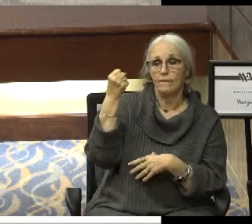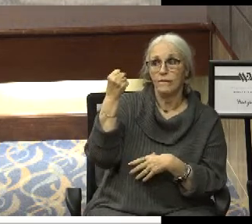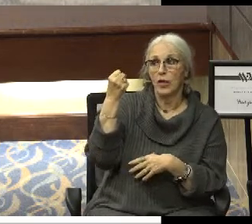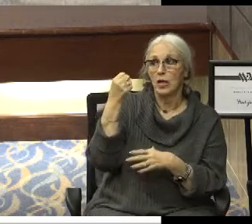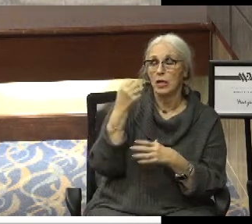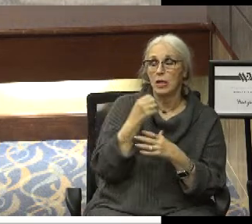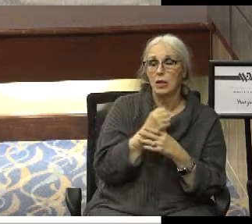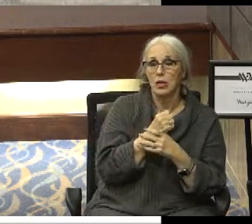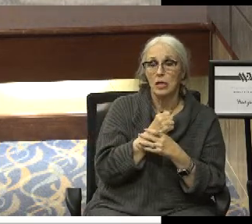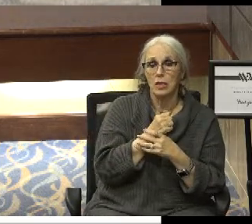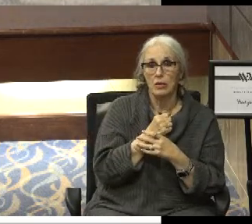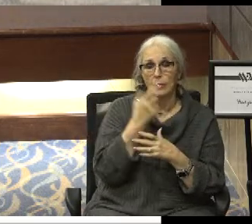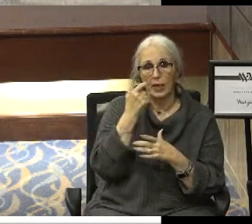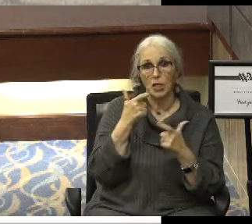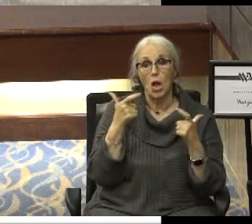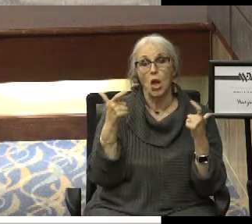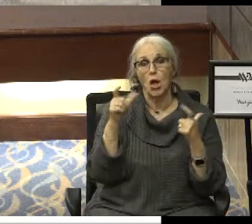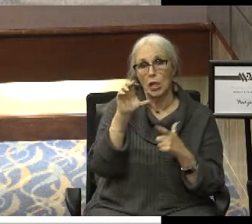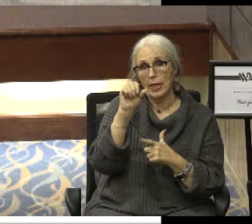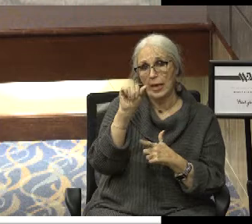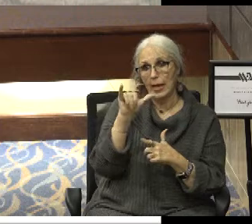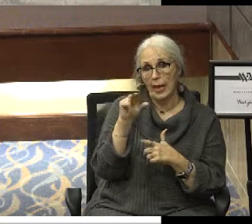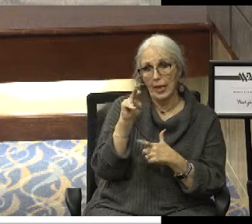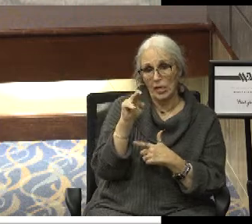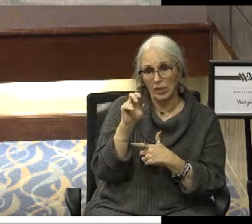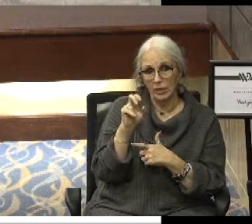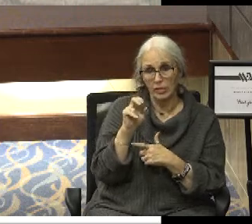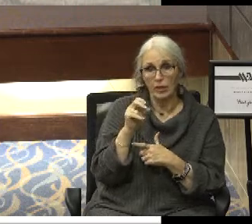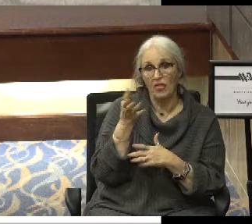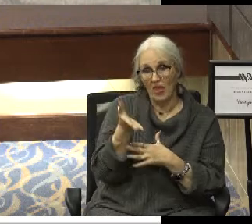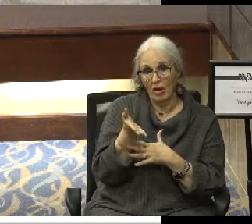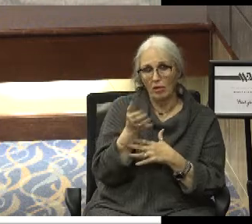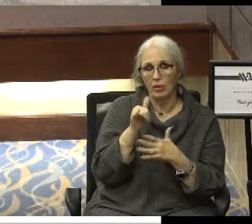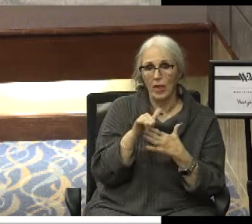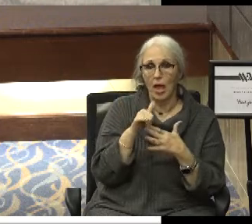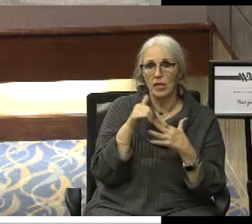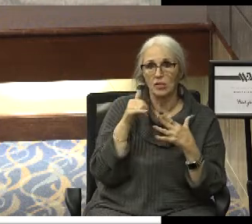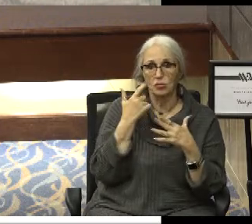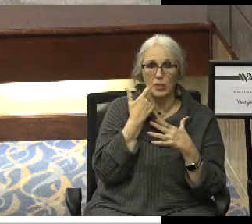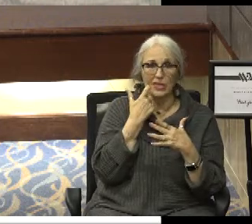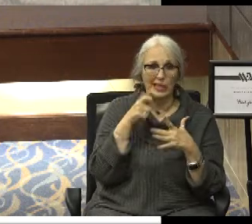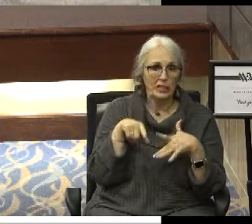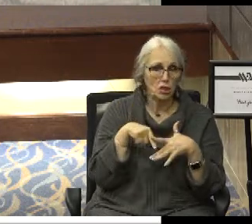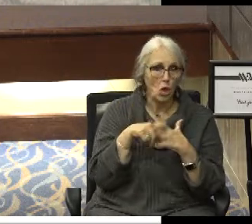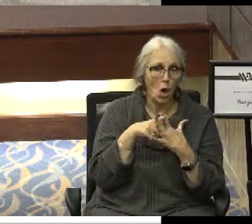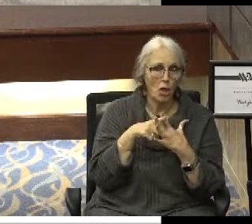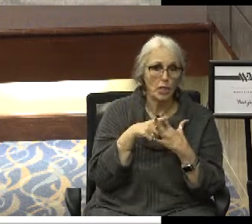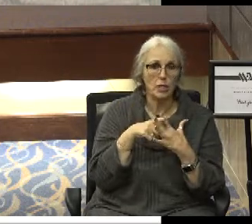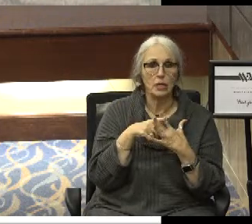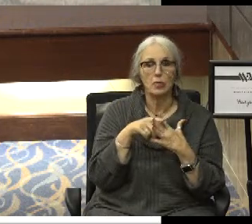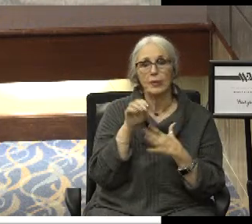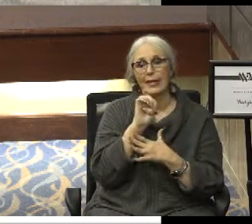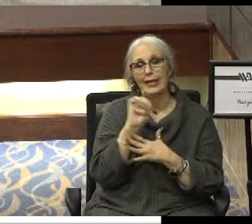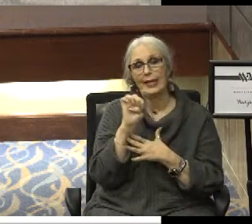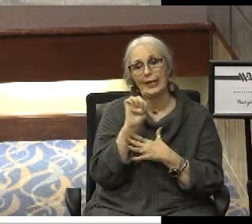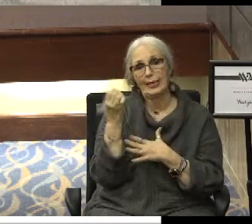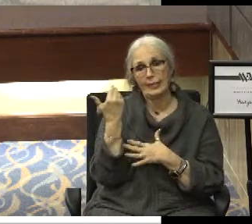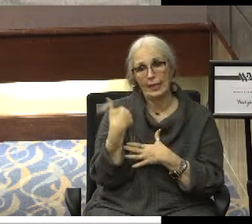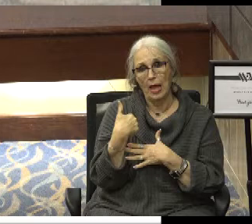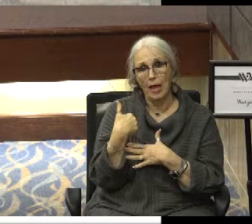large canyon in there, and I think that has just been started actually over on the east side of